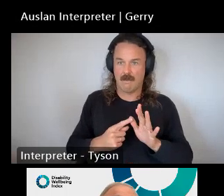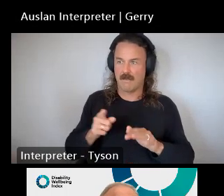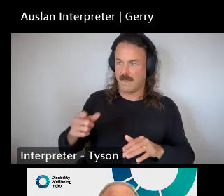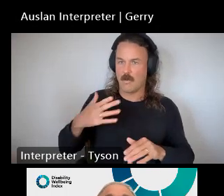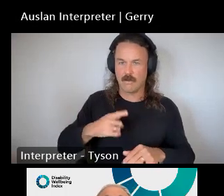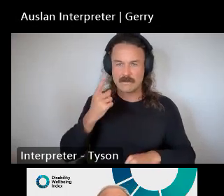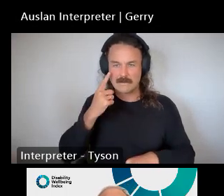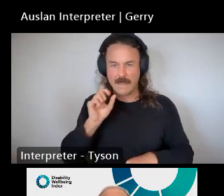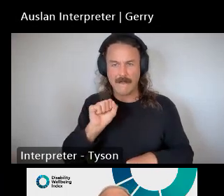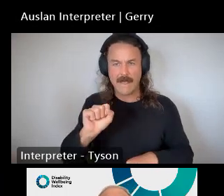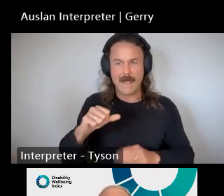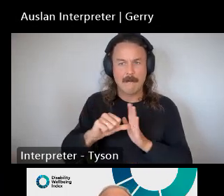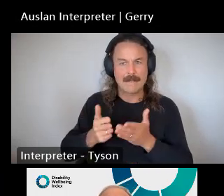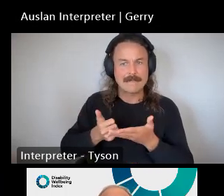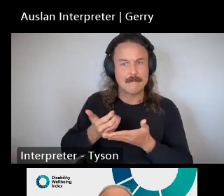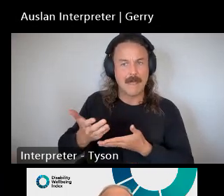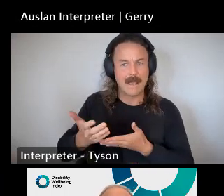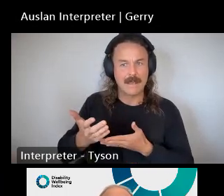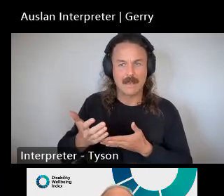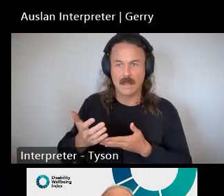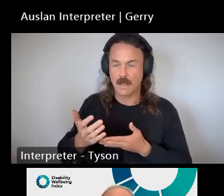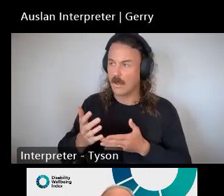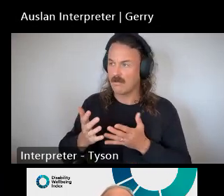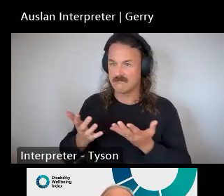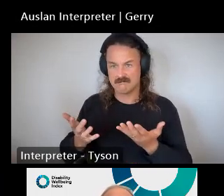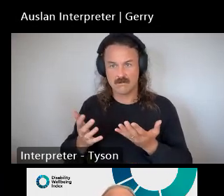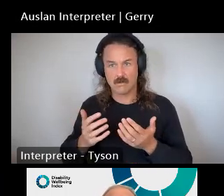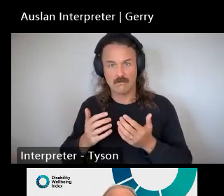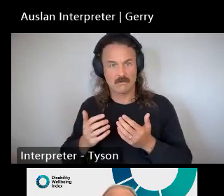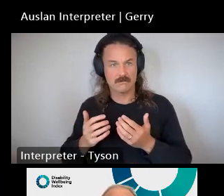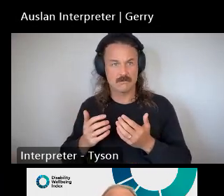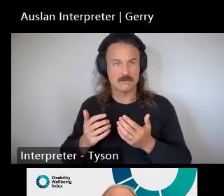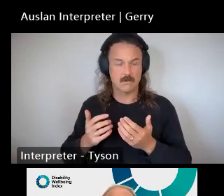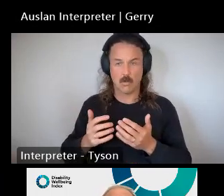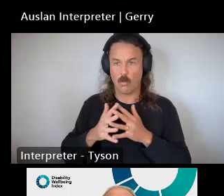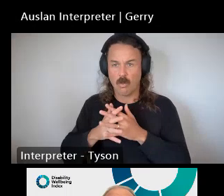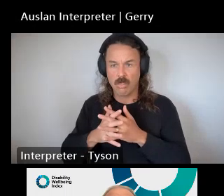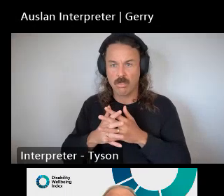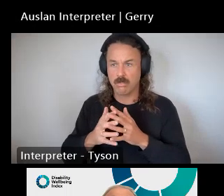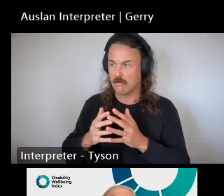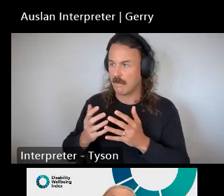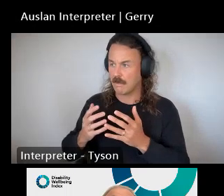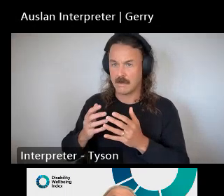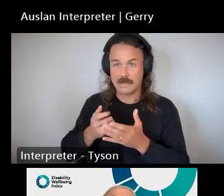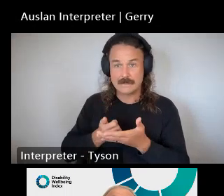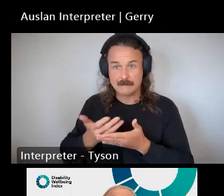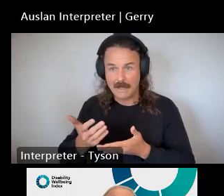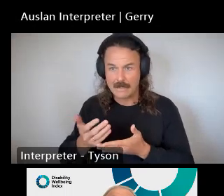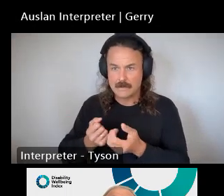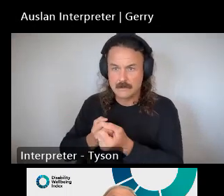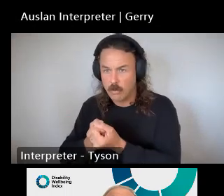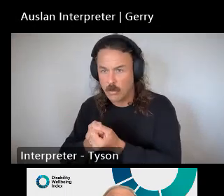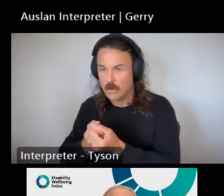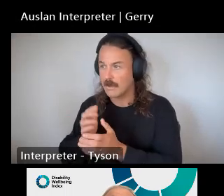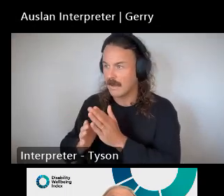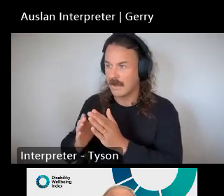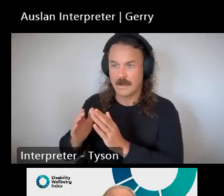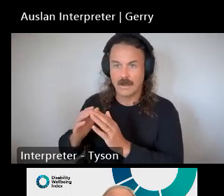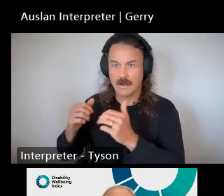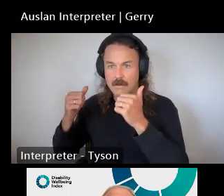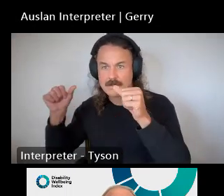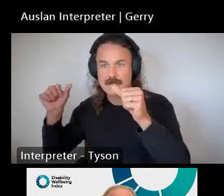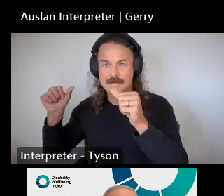a holistic measure of well-being for people with a disability that's got a particular set of design parameters. We designed